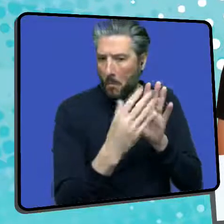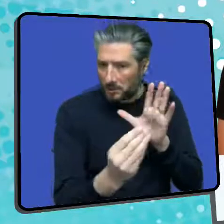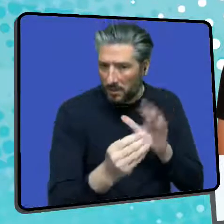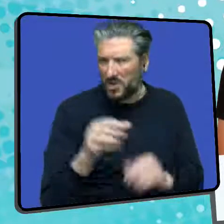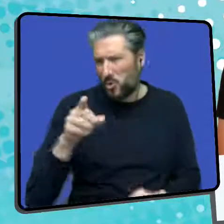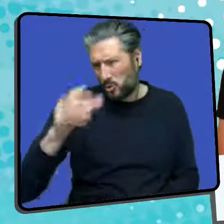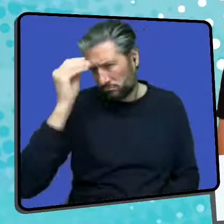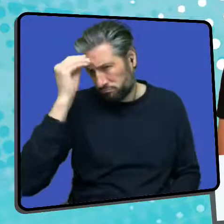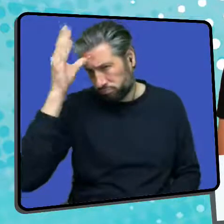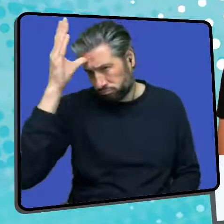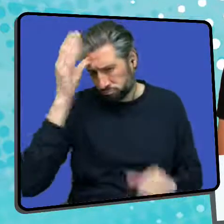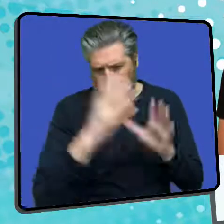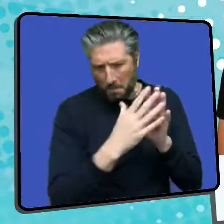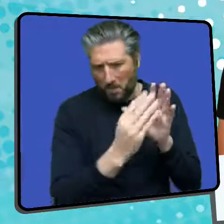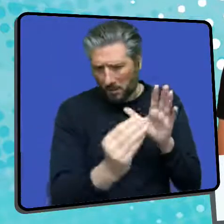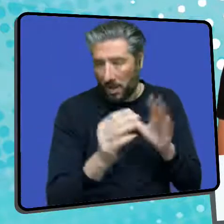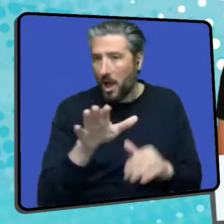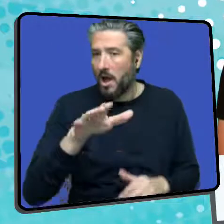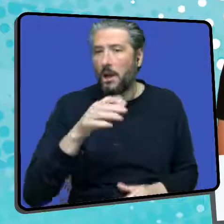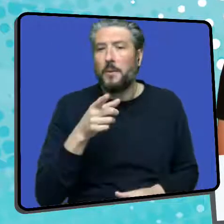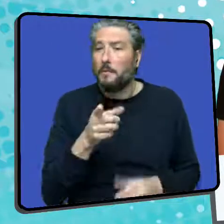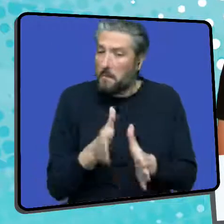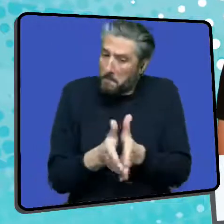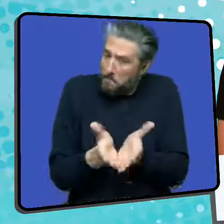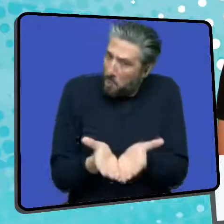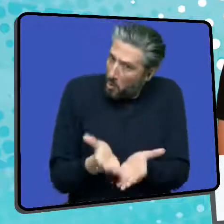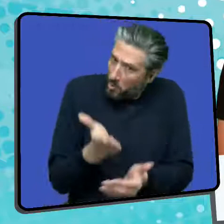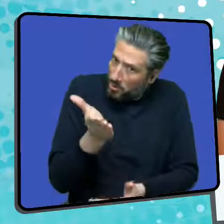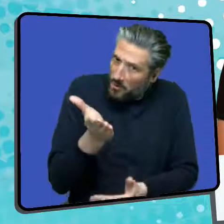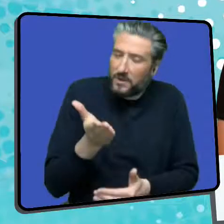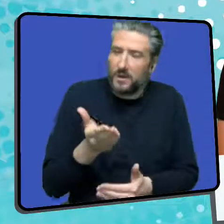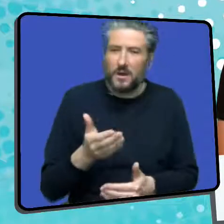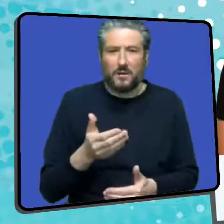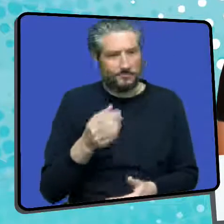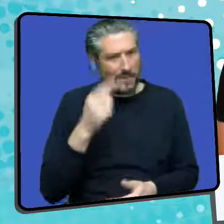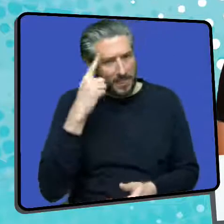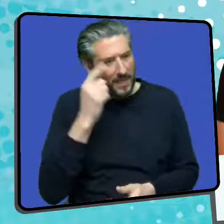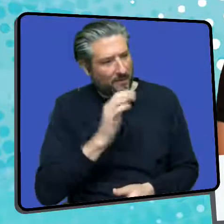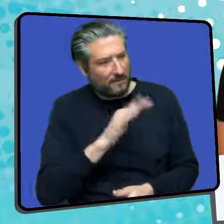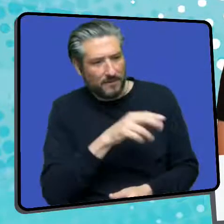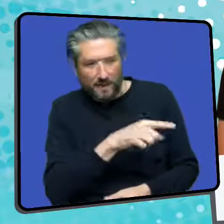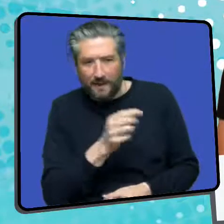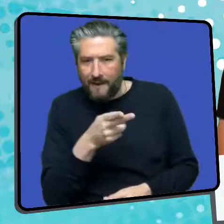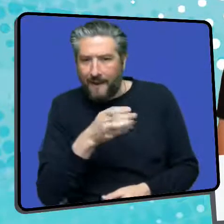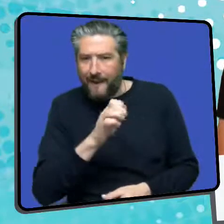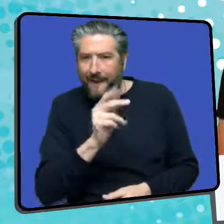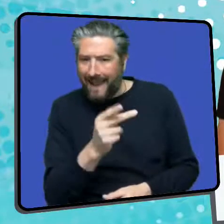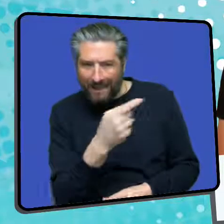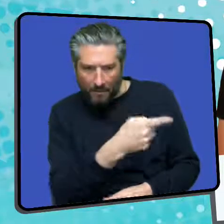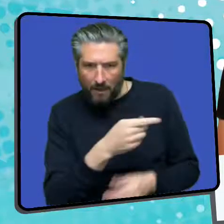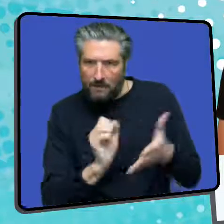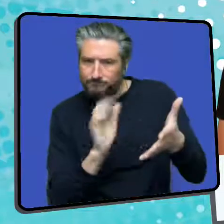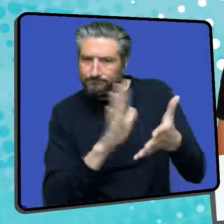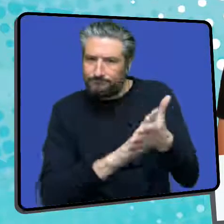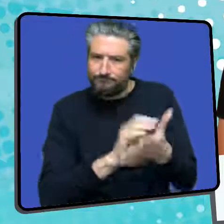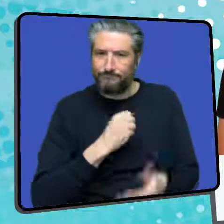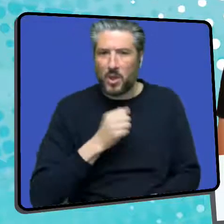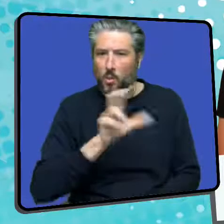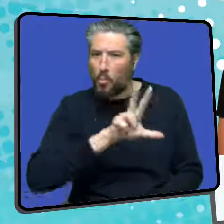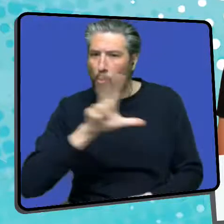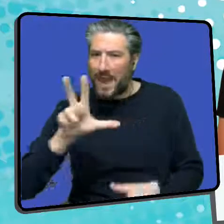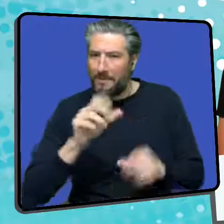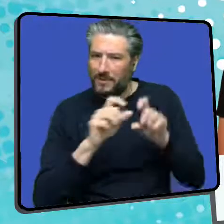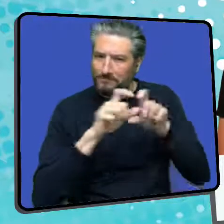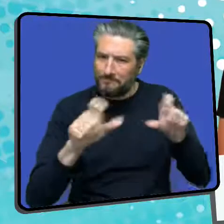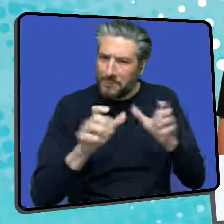space. Speaking of the book, Henk, we should pop that on our website. So the kind of breadth